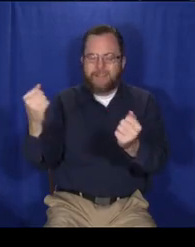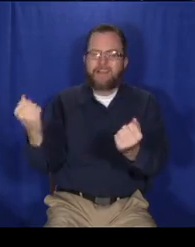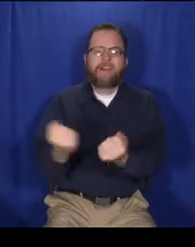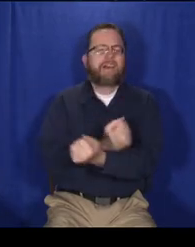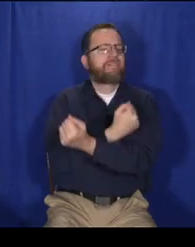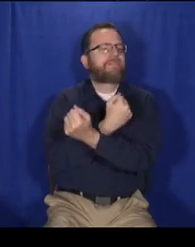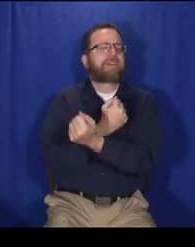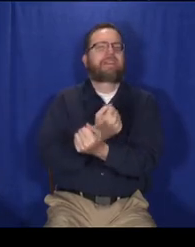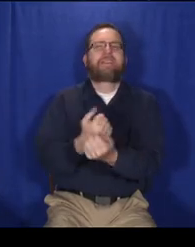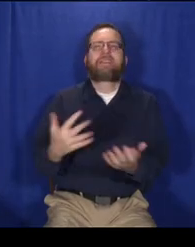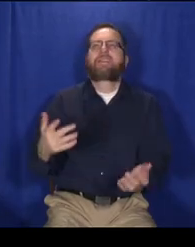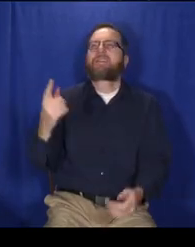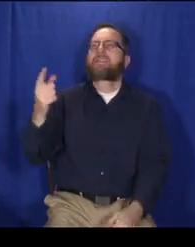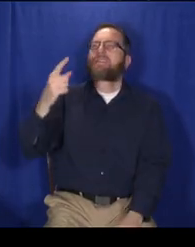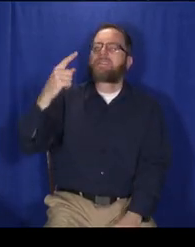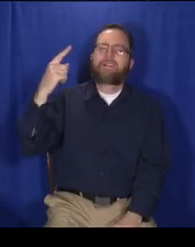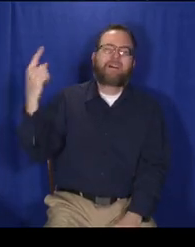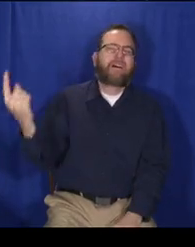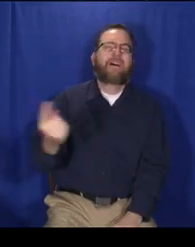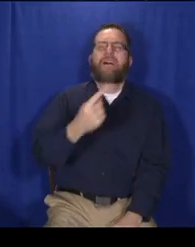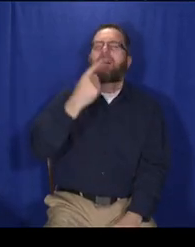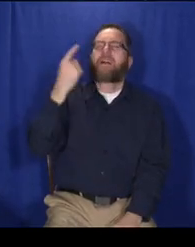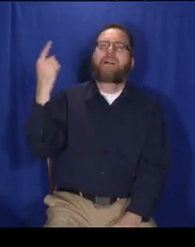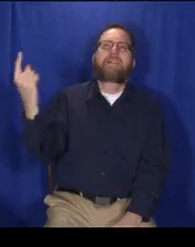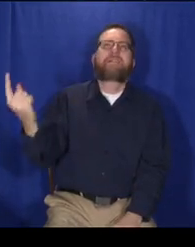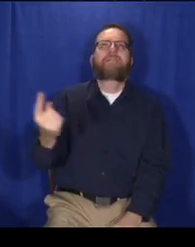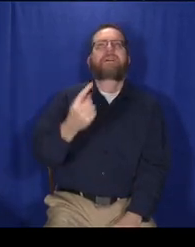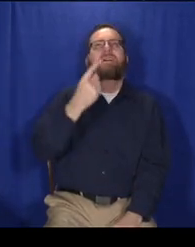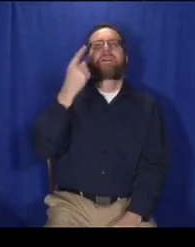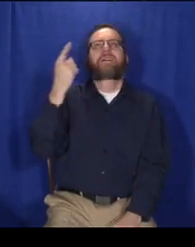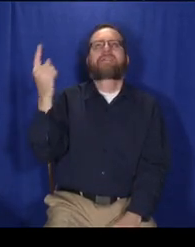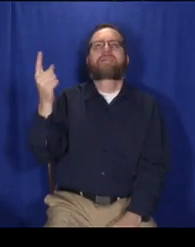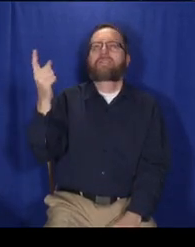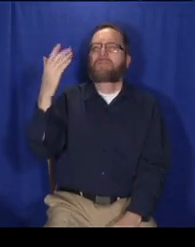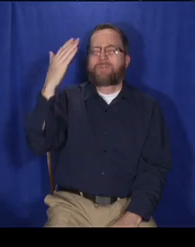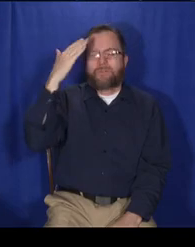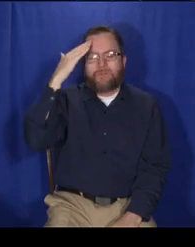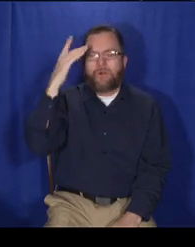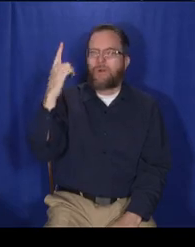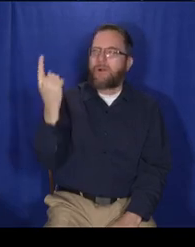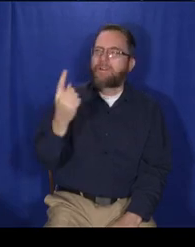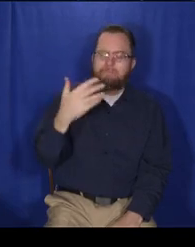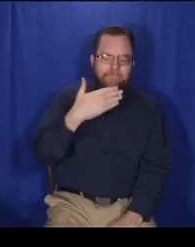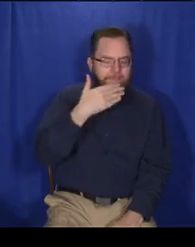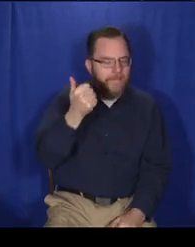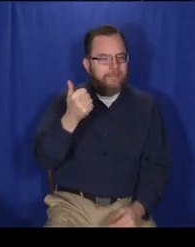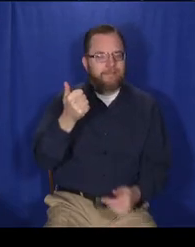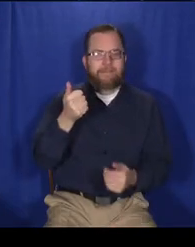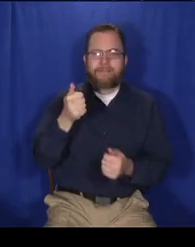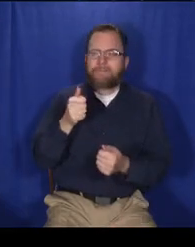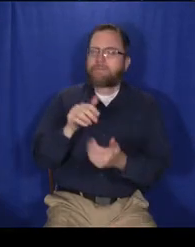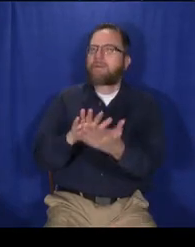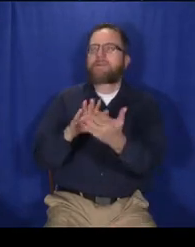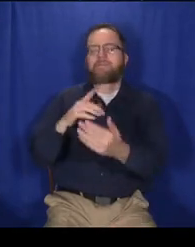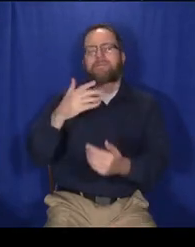You always do. You know the best way.